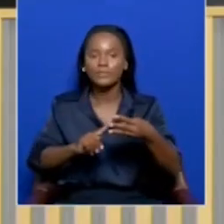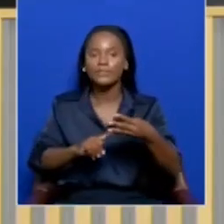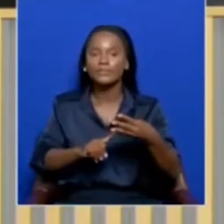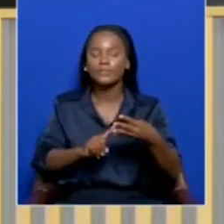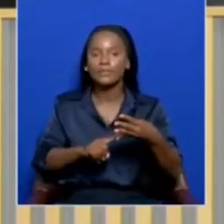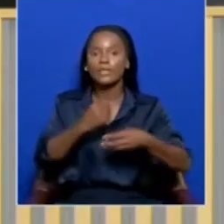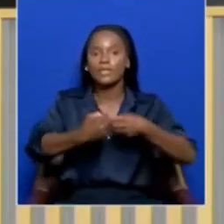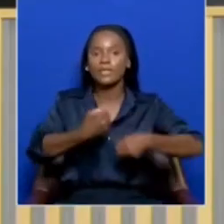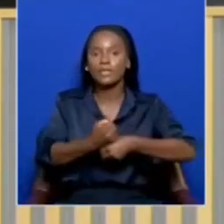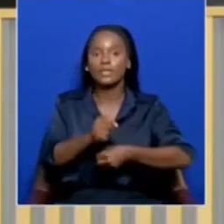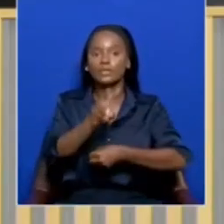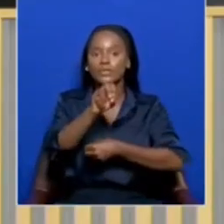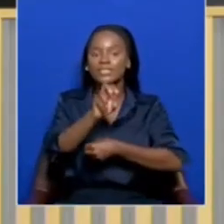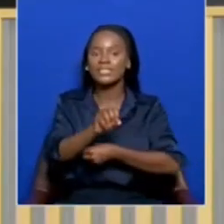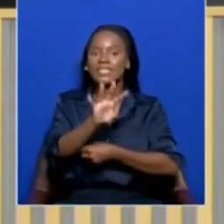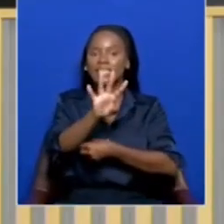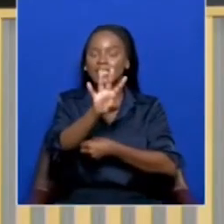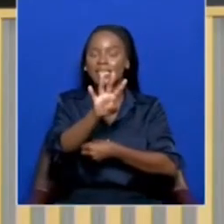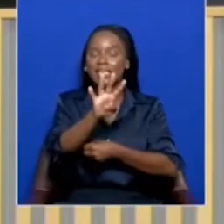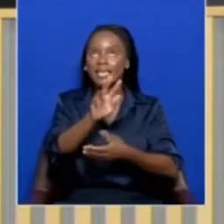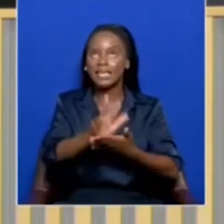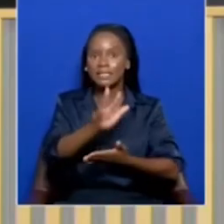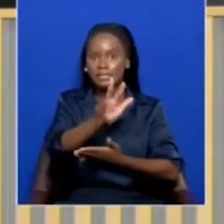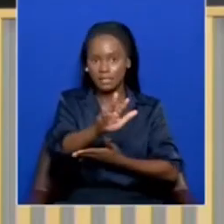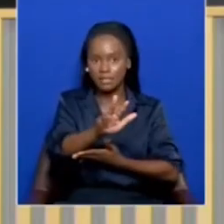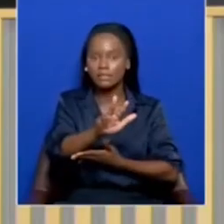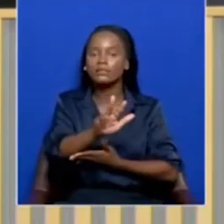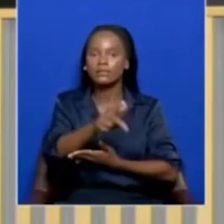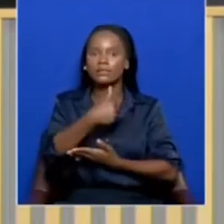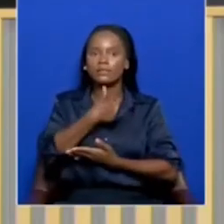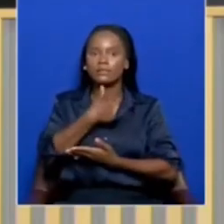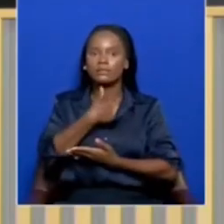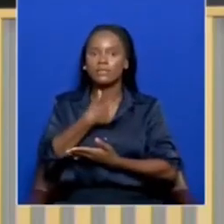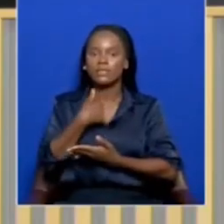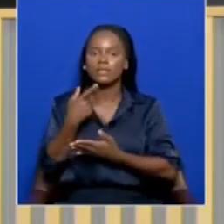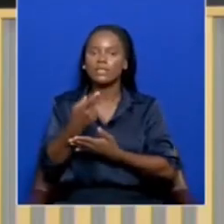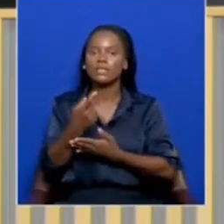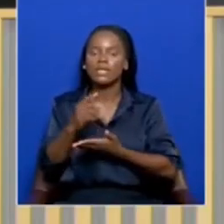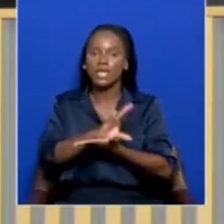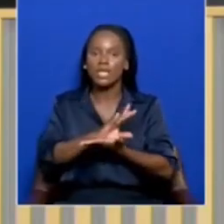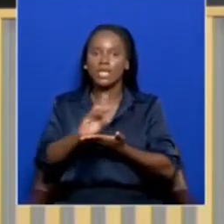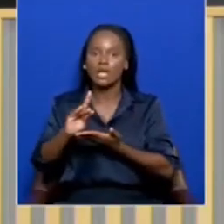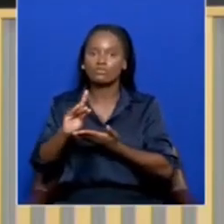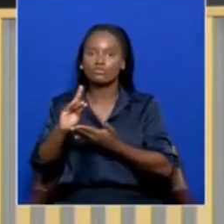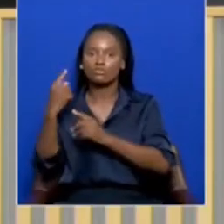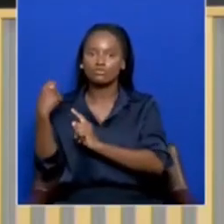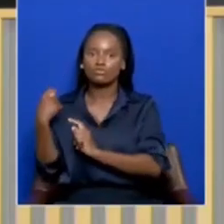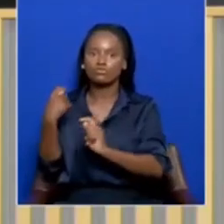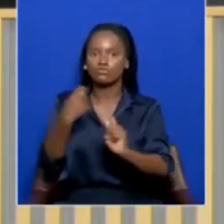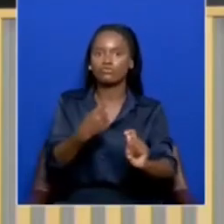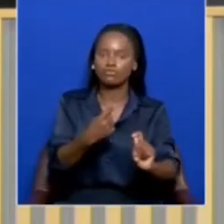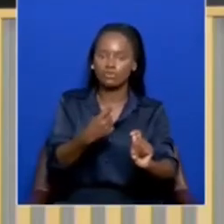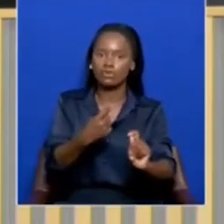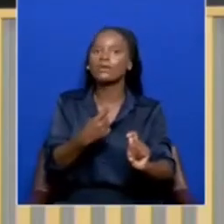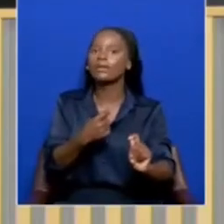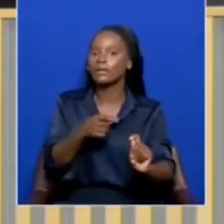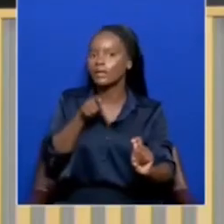in 2018, up until 2019, where I was then